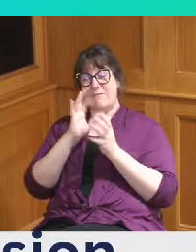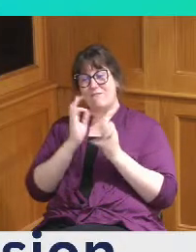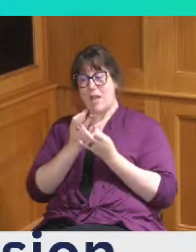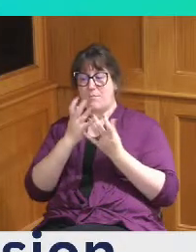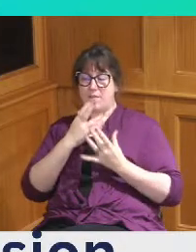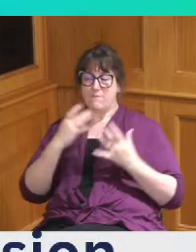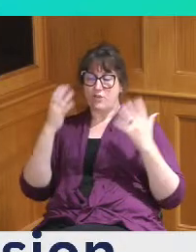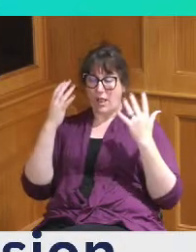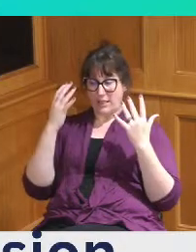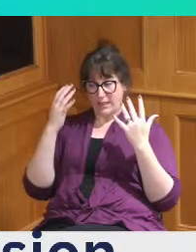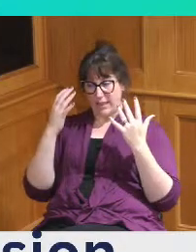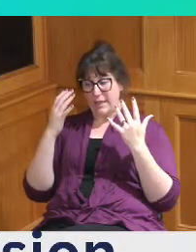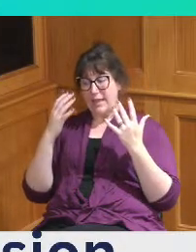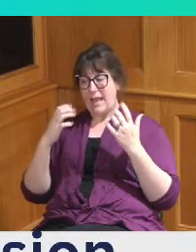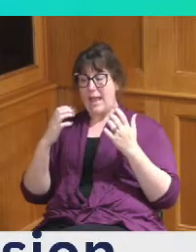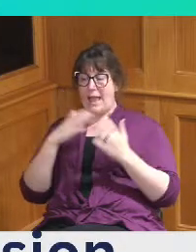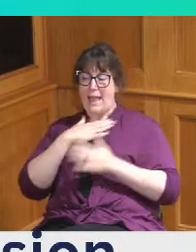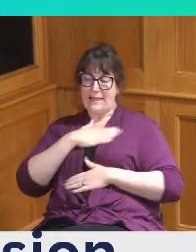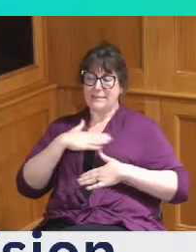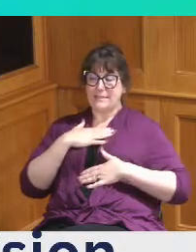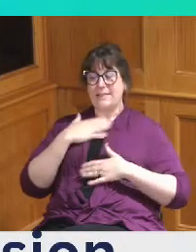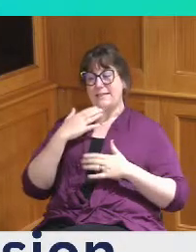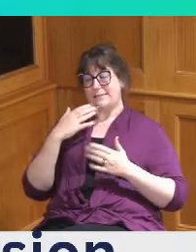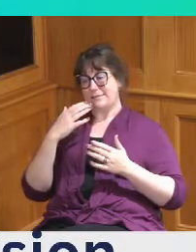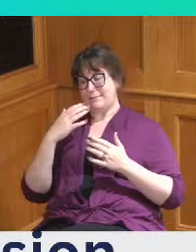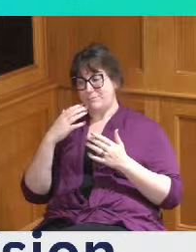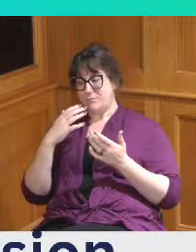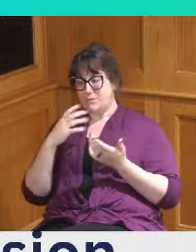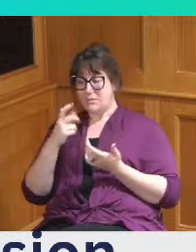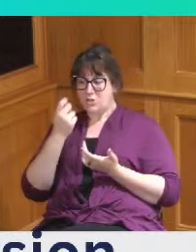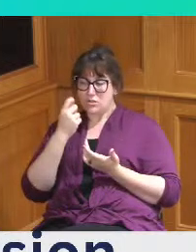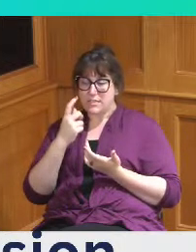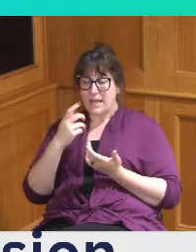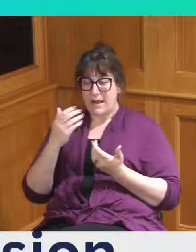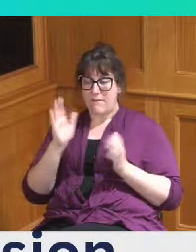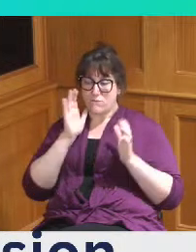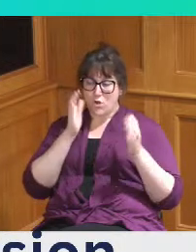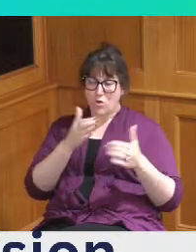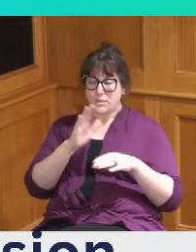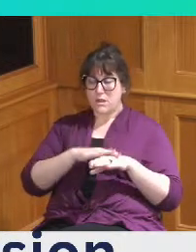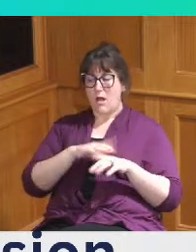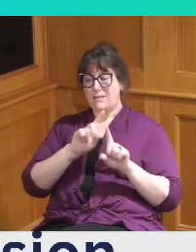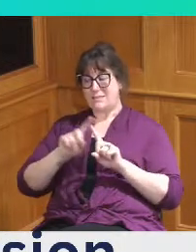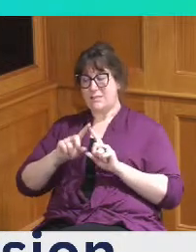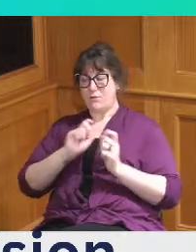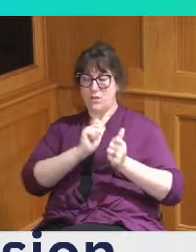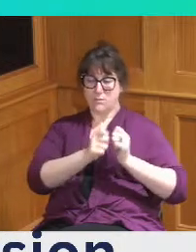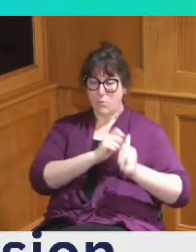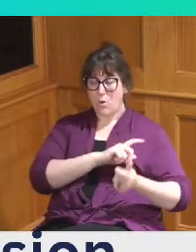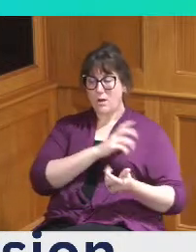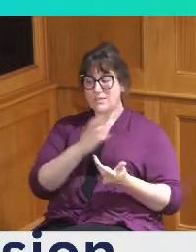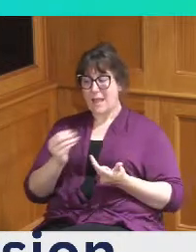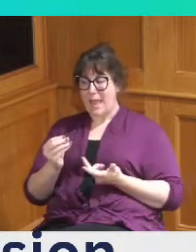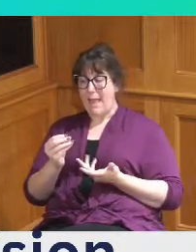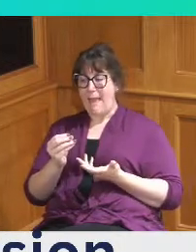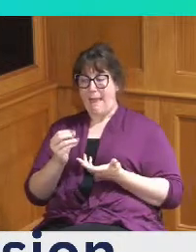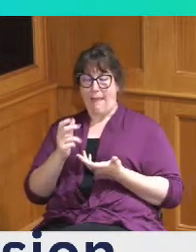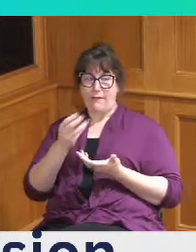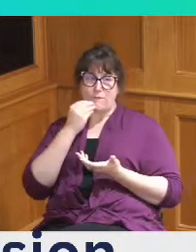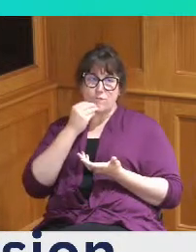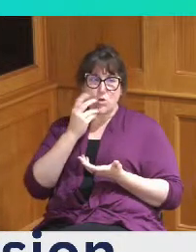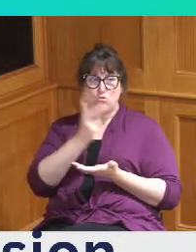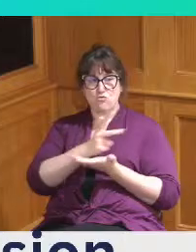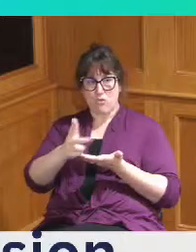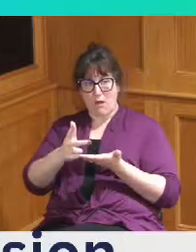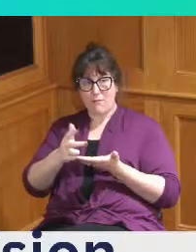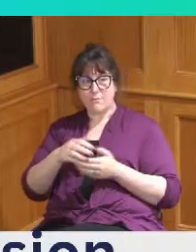pickleball complex with live music, a sports bar, and permanent food truck parking. The proposal comes from a team of Dr. Andy Lemley and Greg